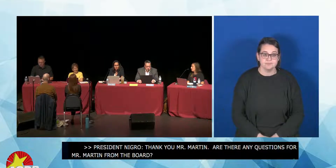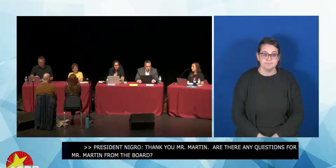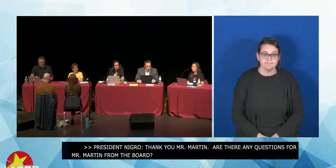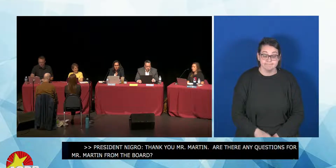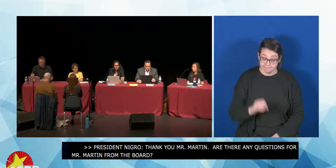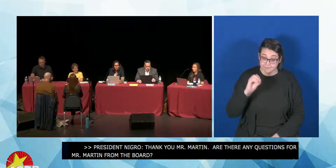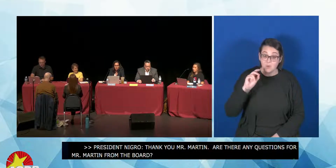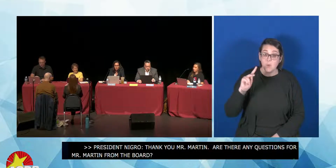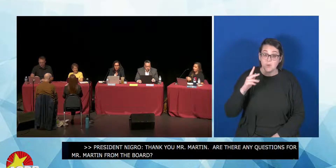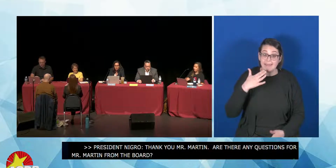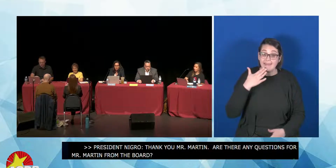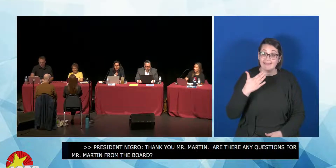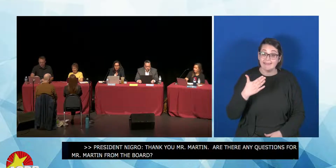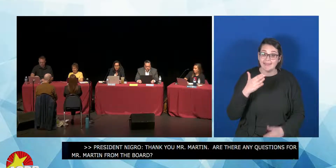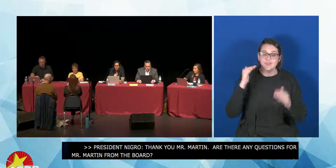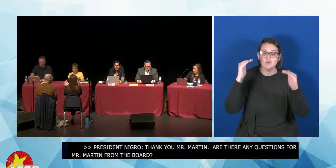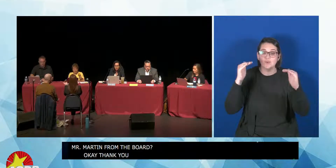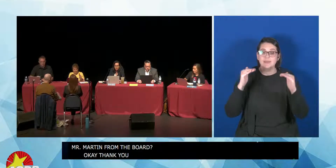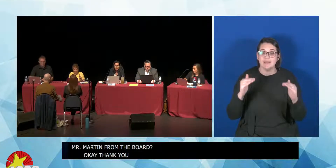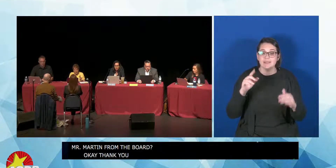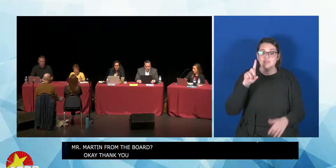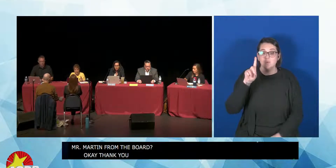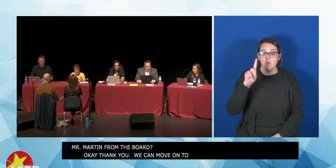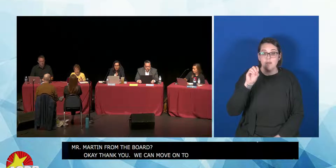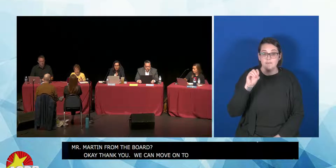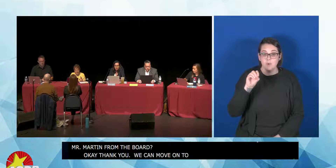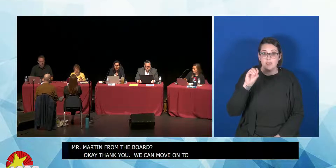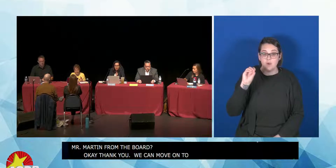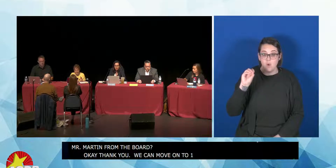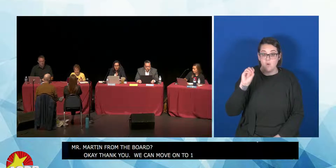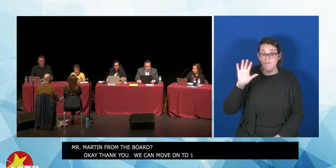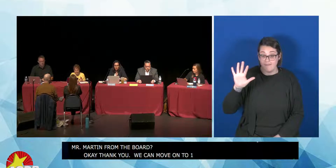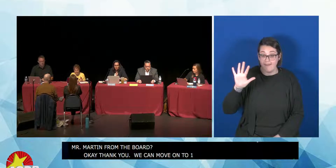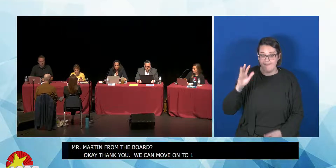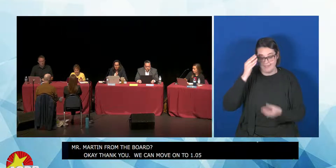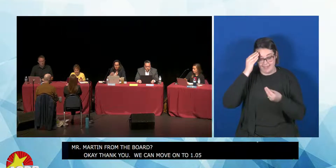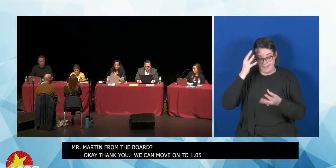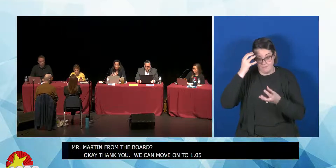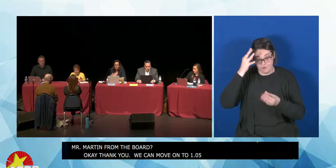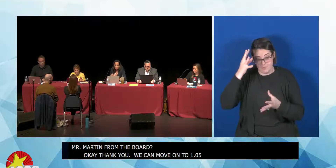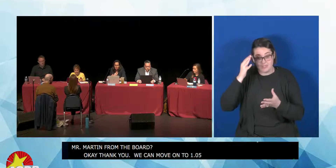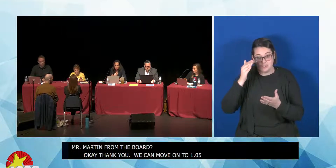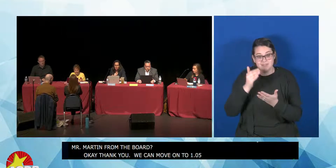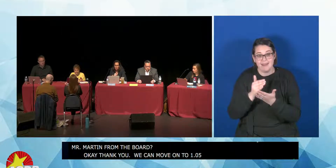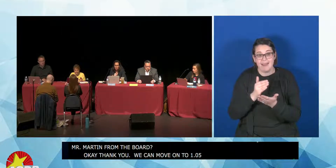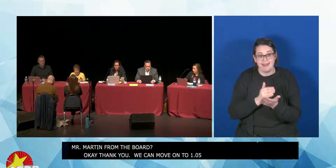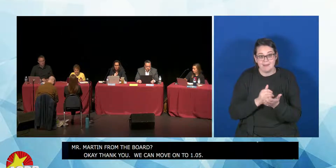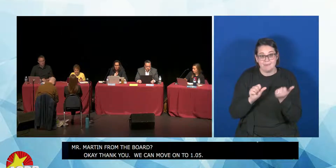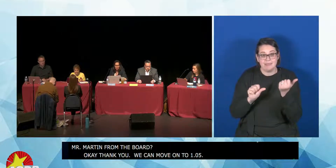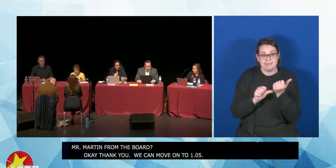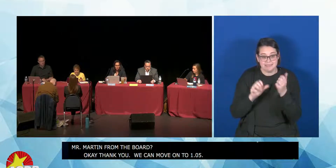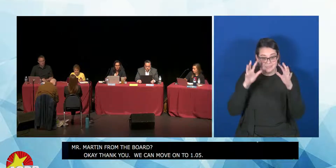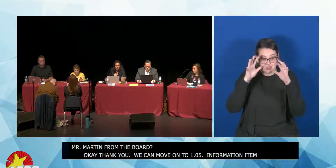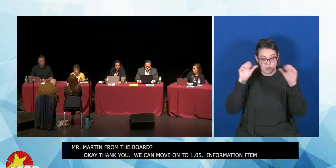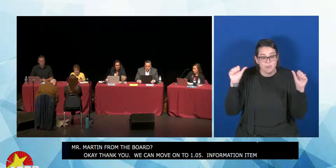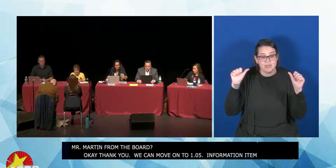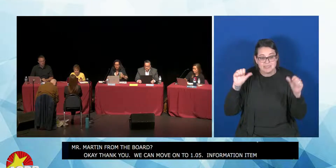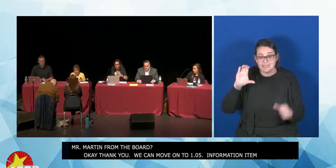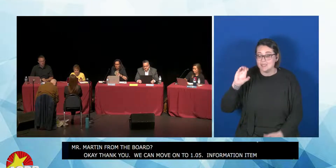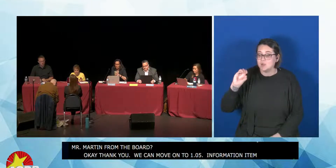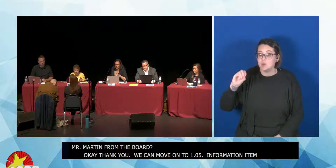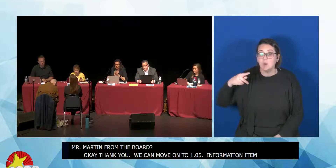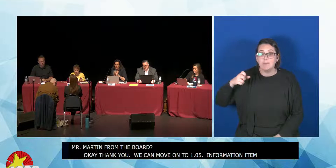Okay, thank you. We can move on to 1.05, information item, Assistant Superintendent of Agency Operations and Support Services Report, Assistant Superintendent